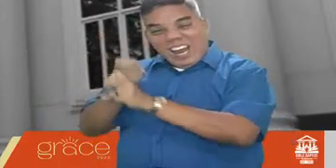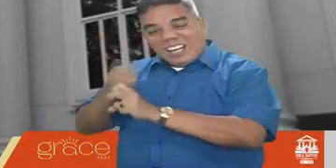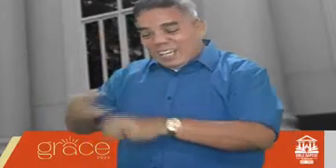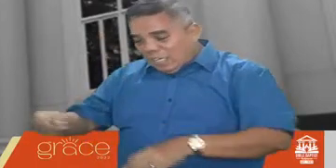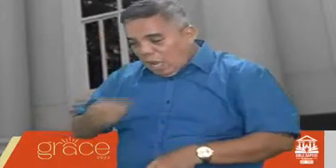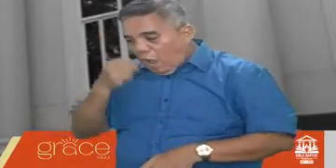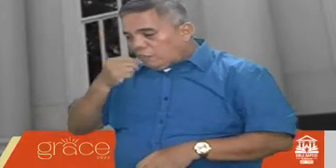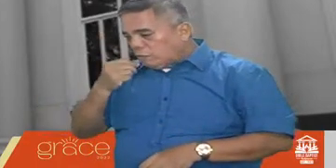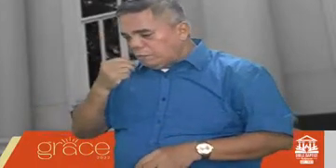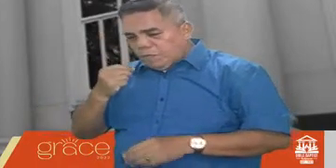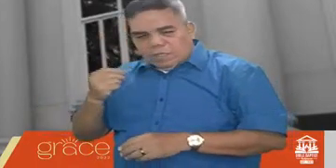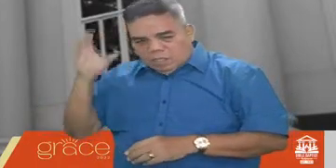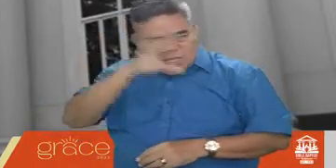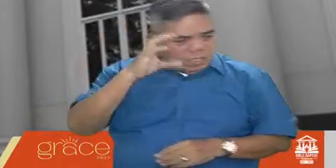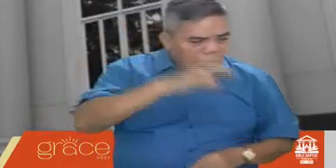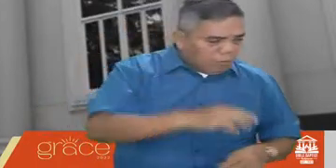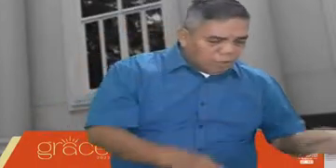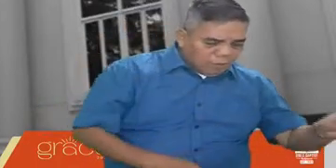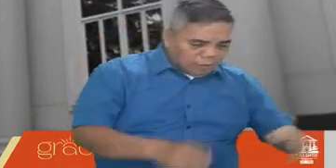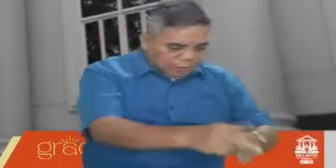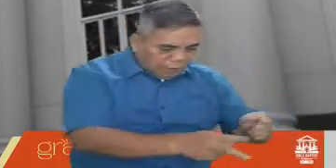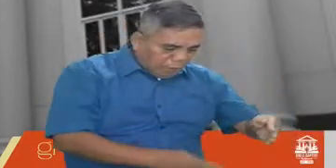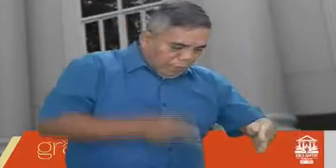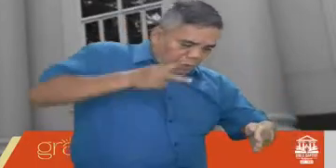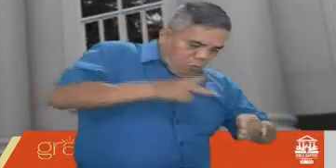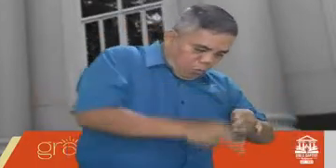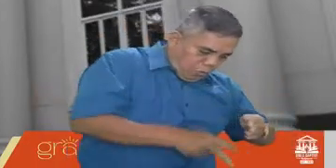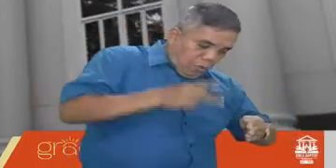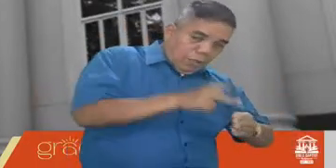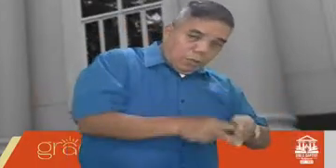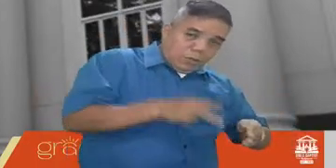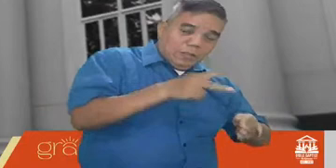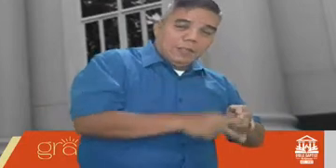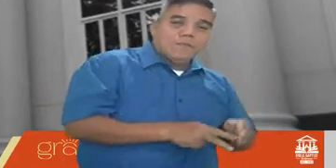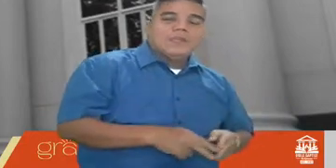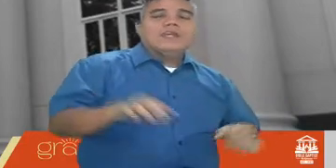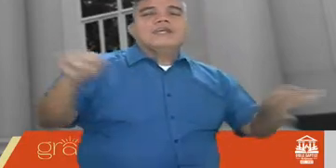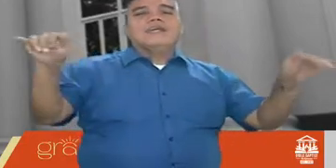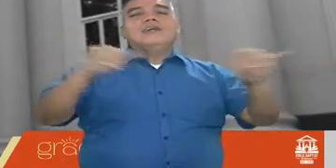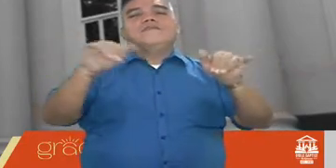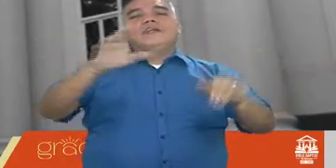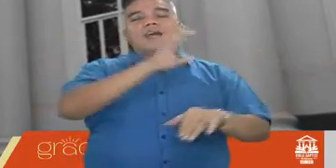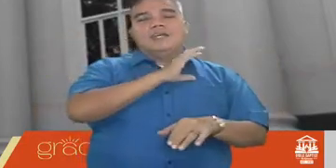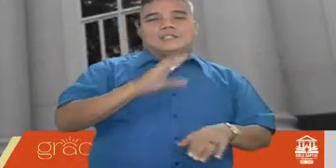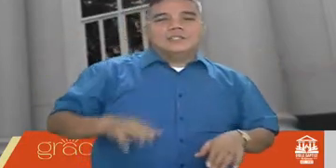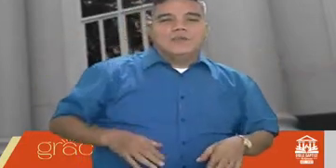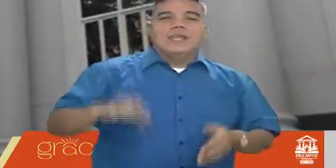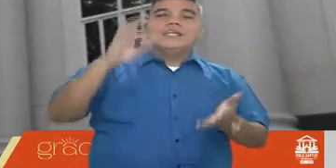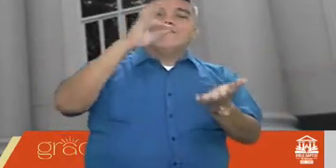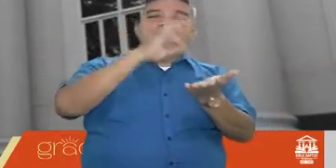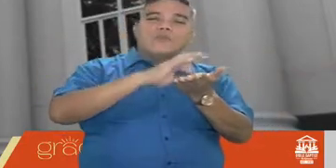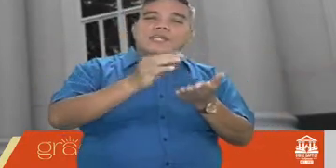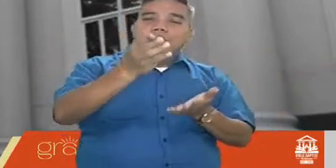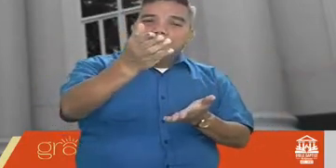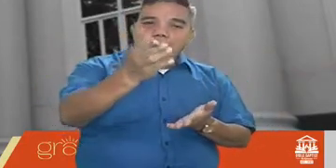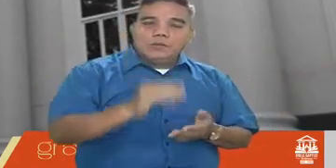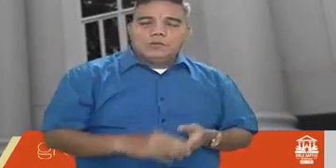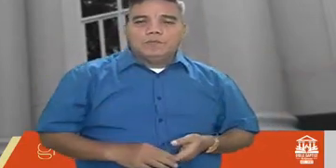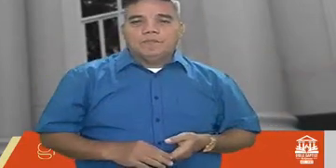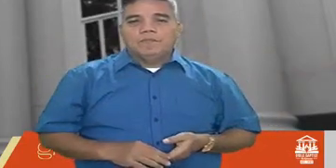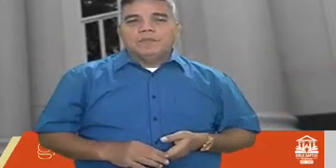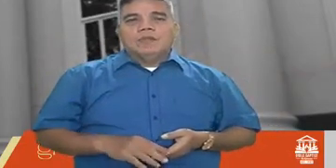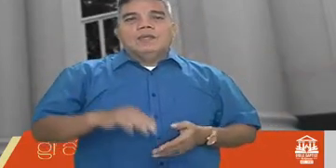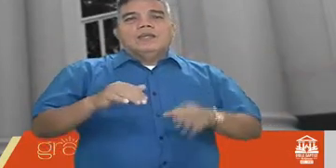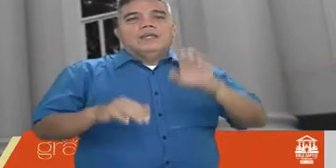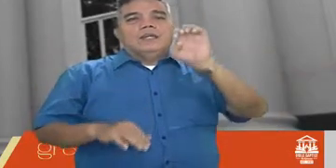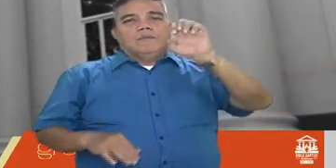No? Mangita pa ka kutsilyo para mahiwa ni mo kon gahi. Even as God for Christ's sake hath forgiven you.